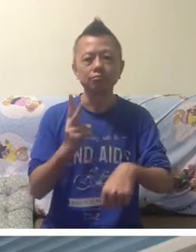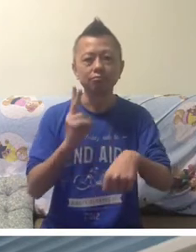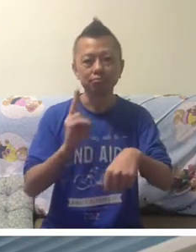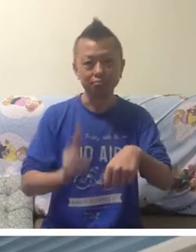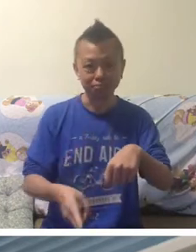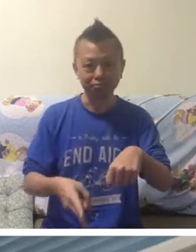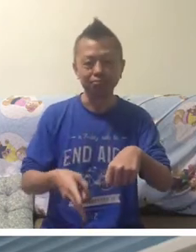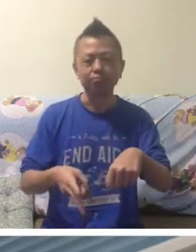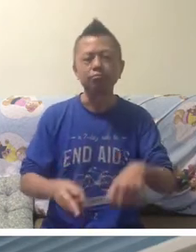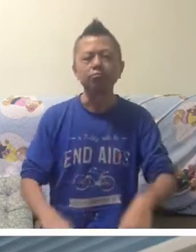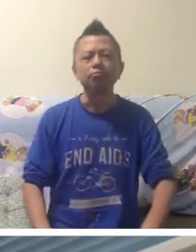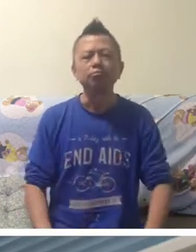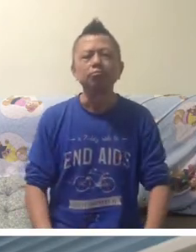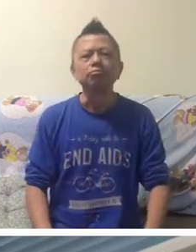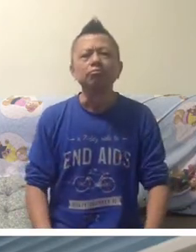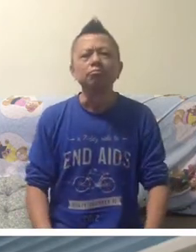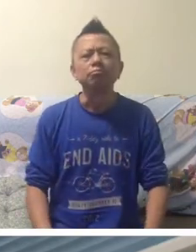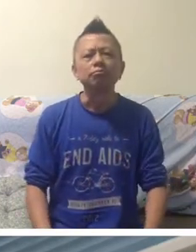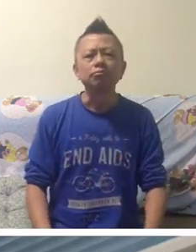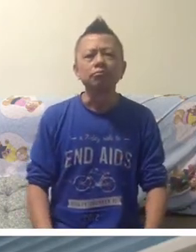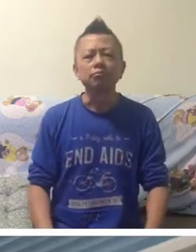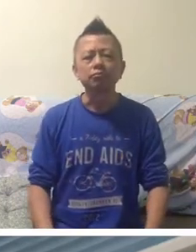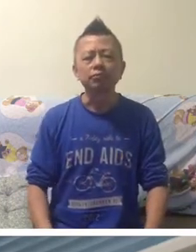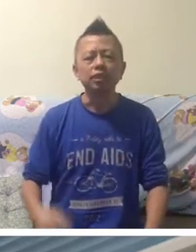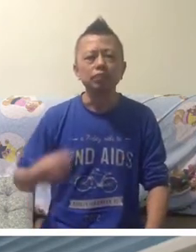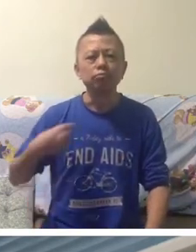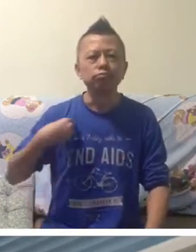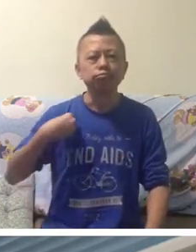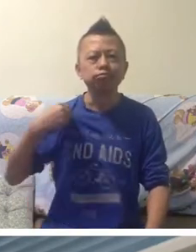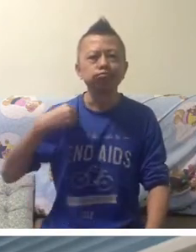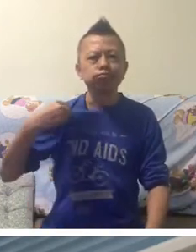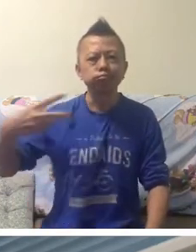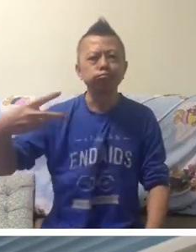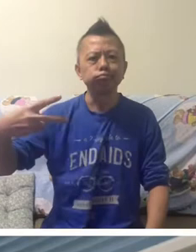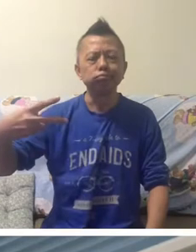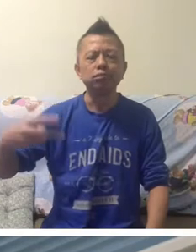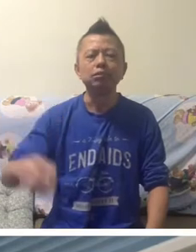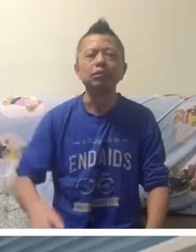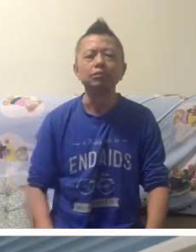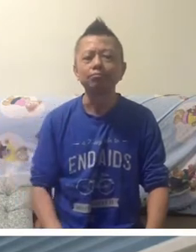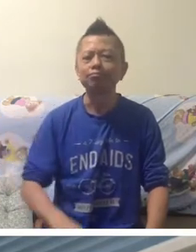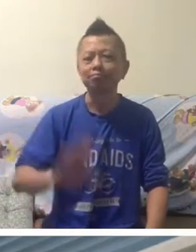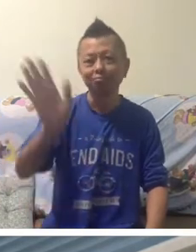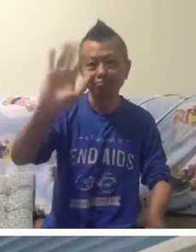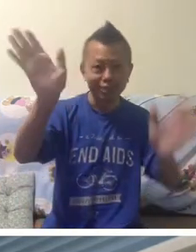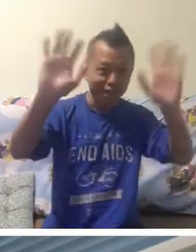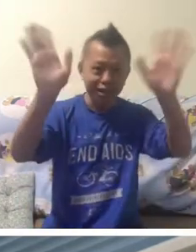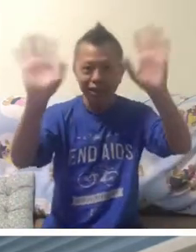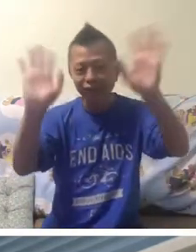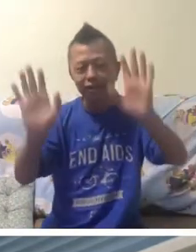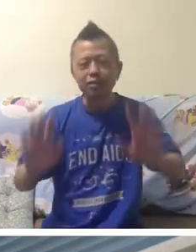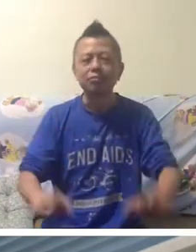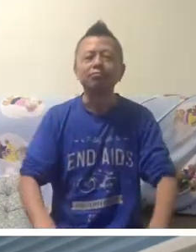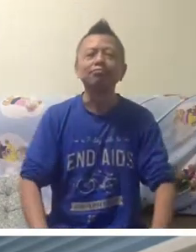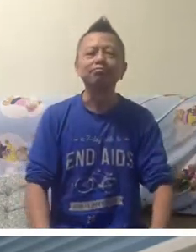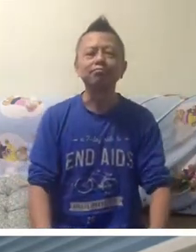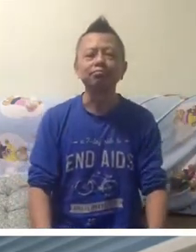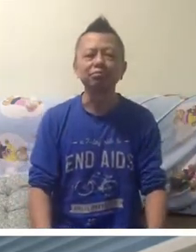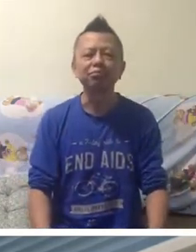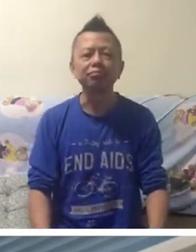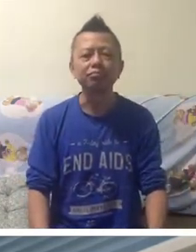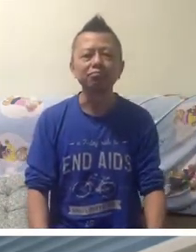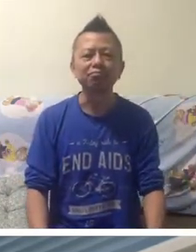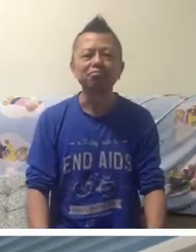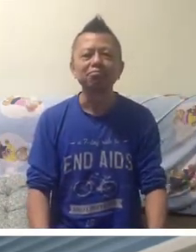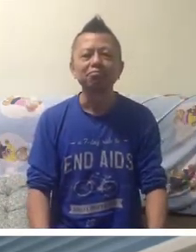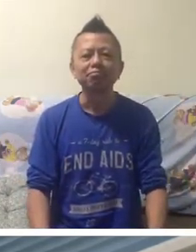2:30 in the evening on the second day of Chinese New Year, and I want to say hello to the world, a very